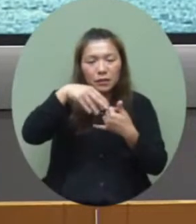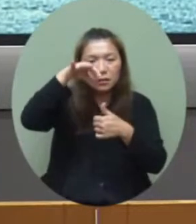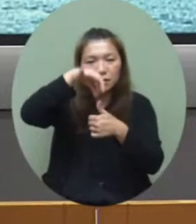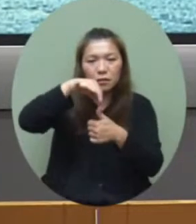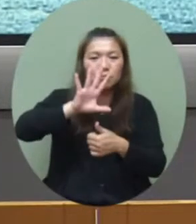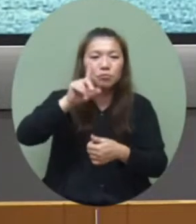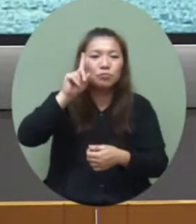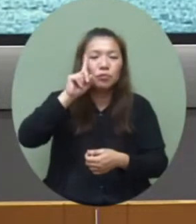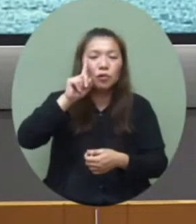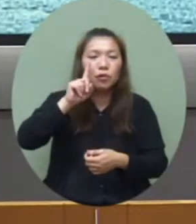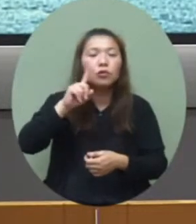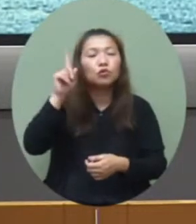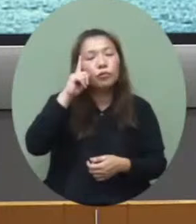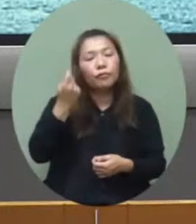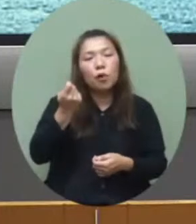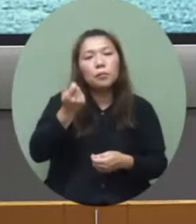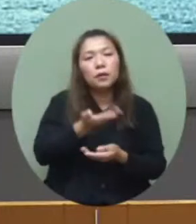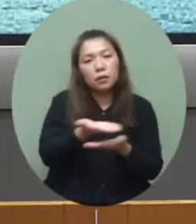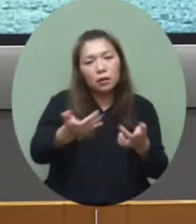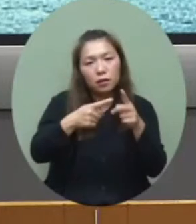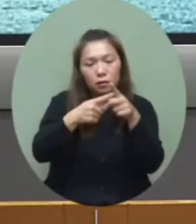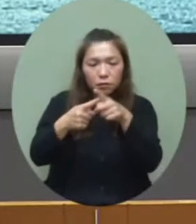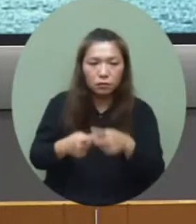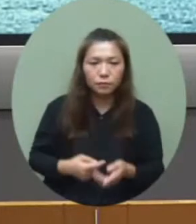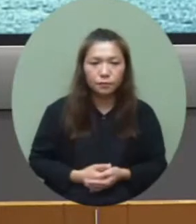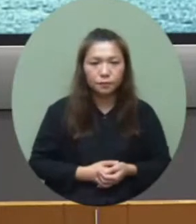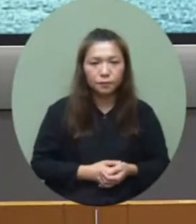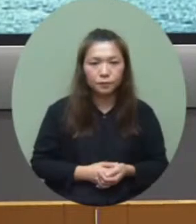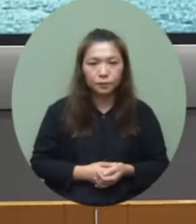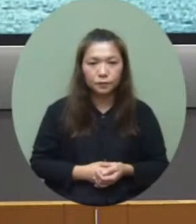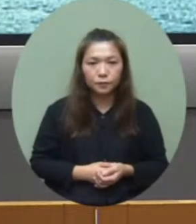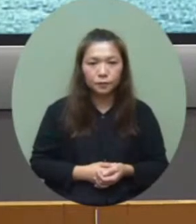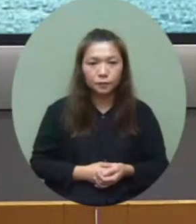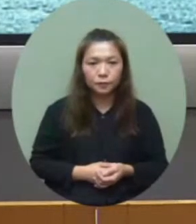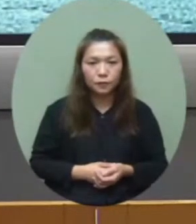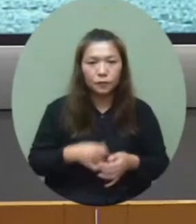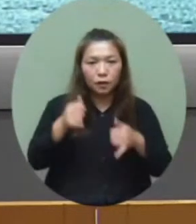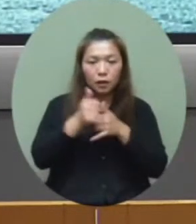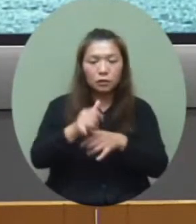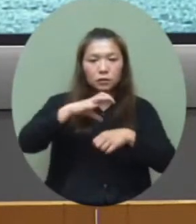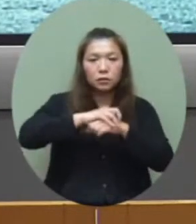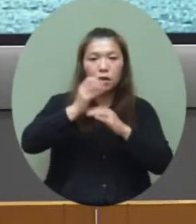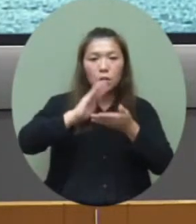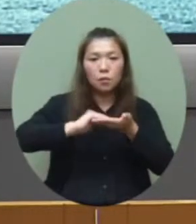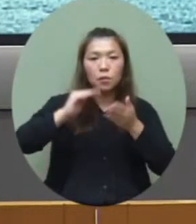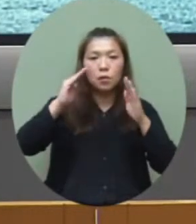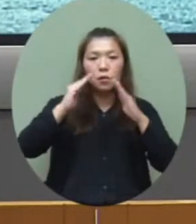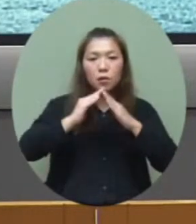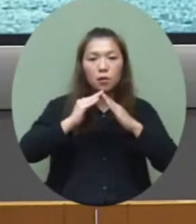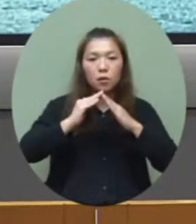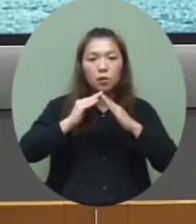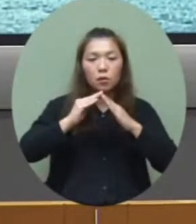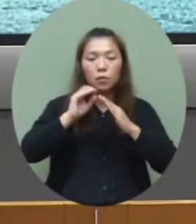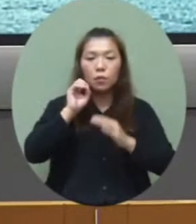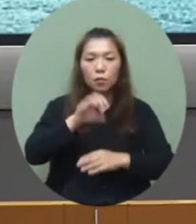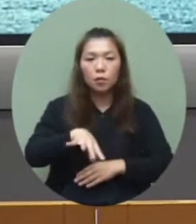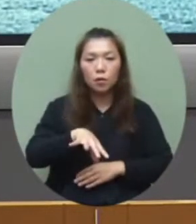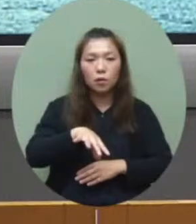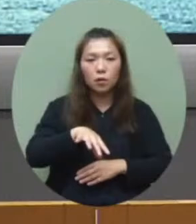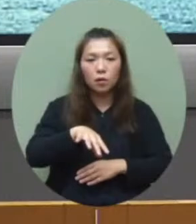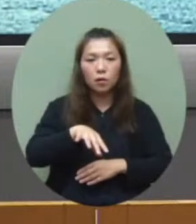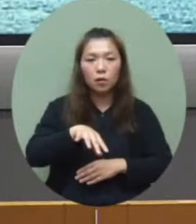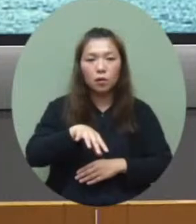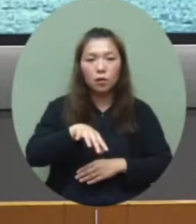So, of course, we do hope to make testing convenient. And according